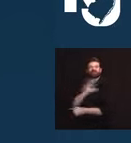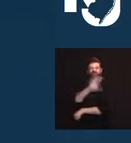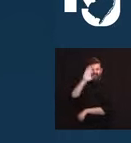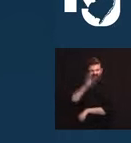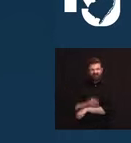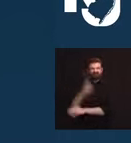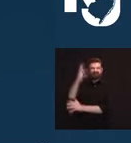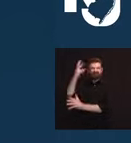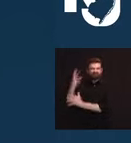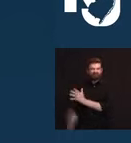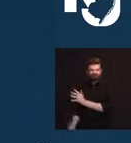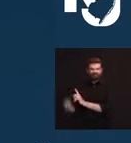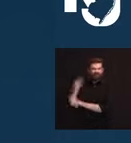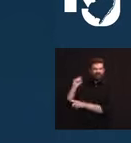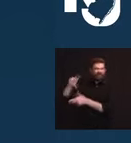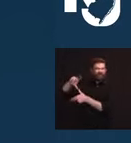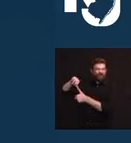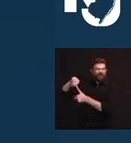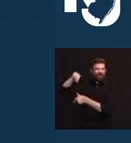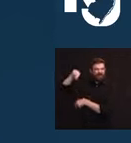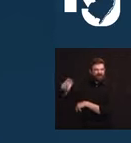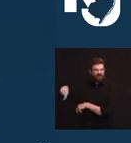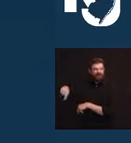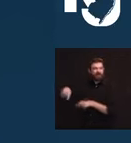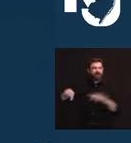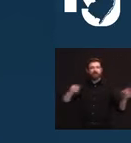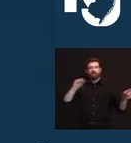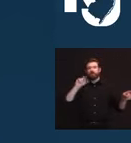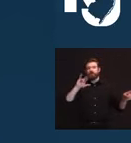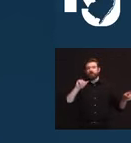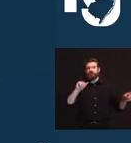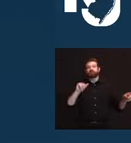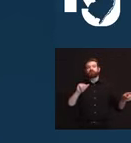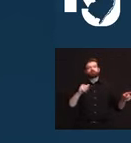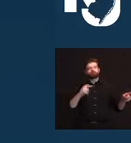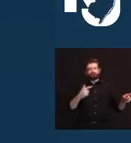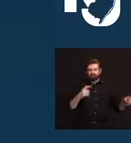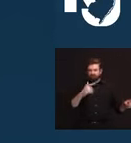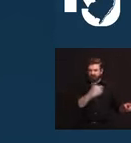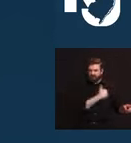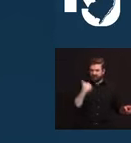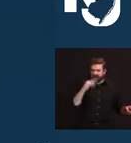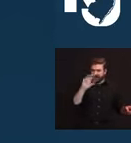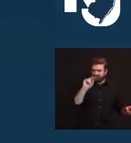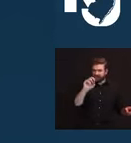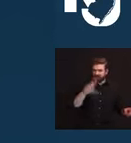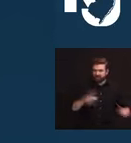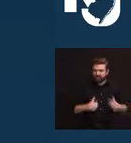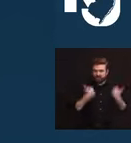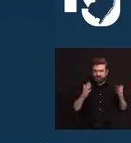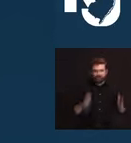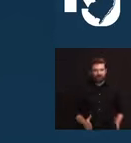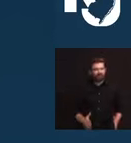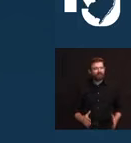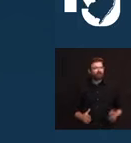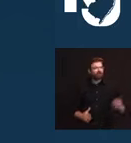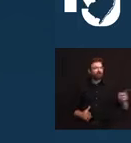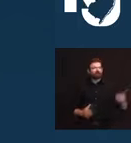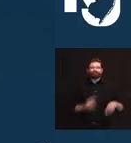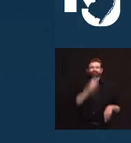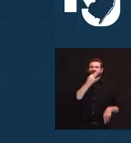a breast cancer survivor and an avid salsa dancer. She loved to sing and to serenade her